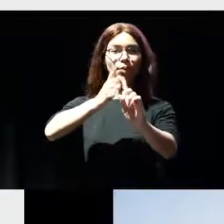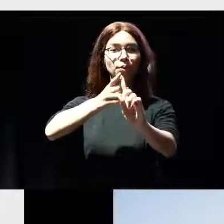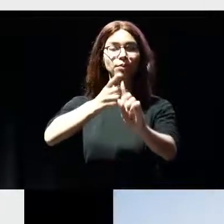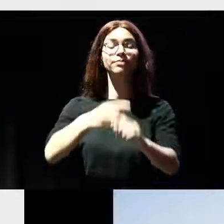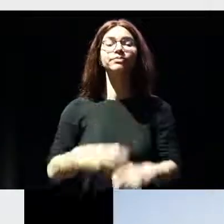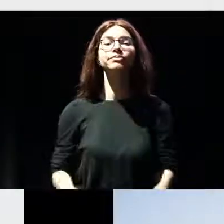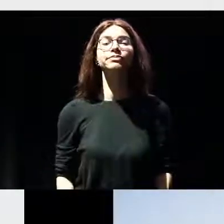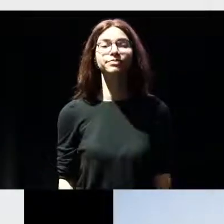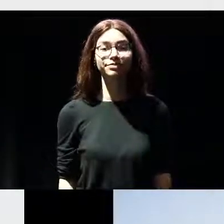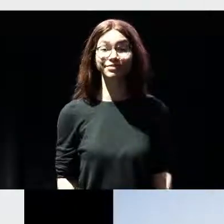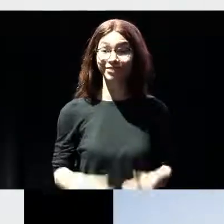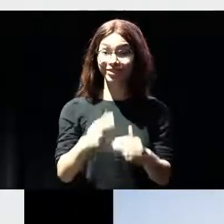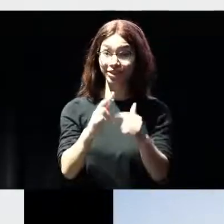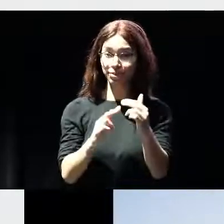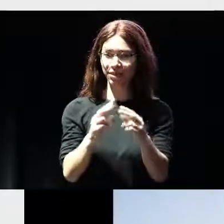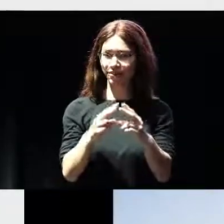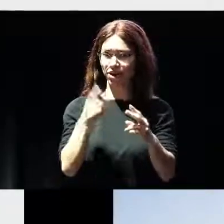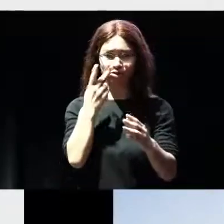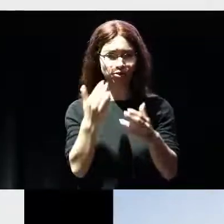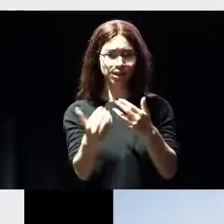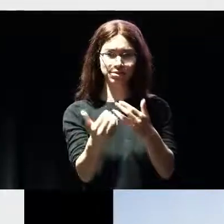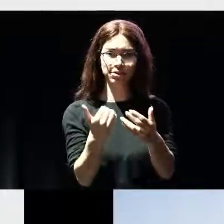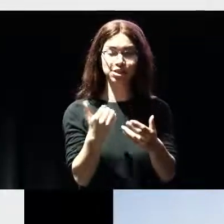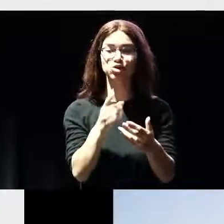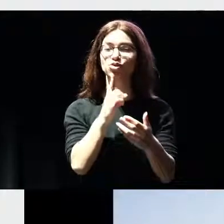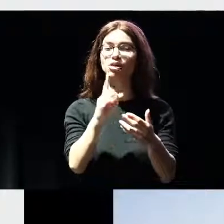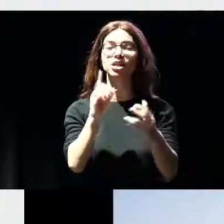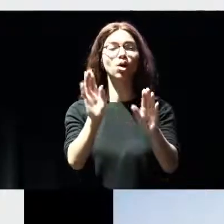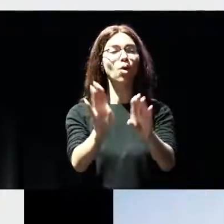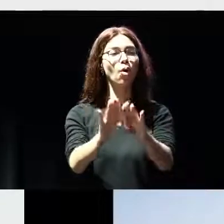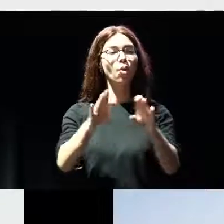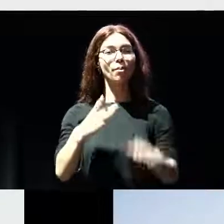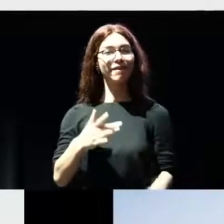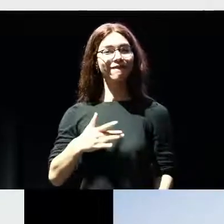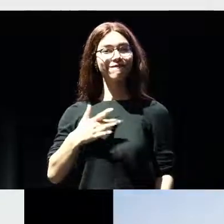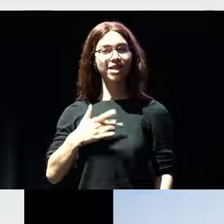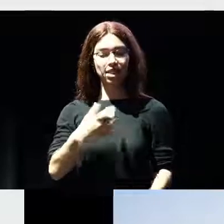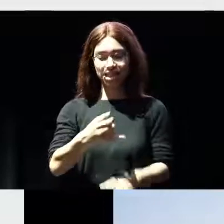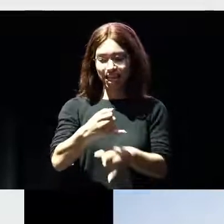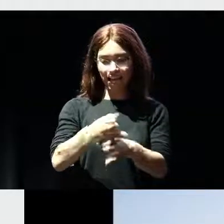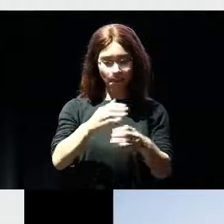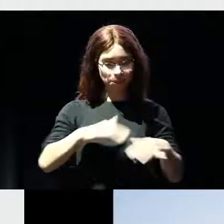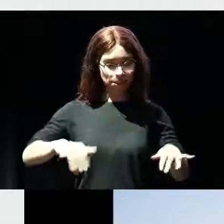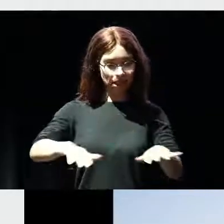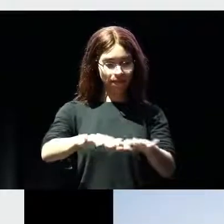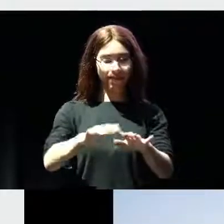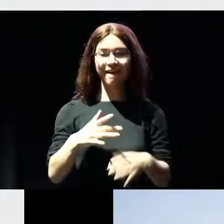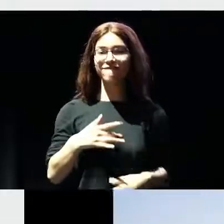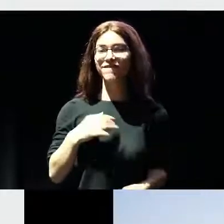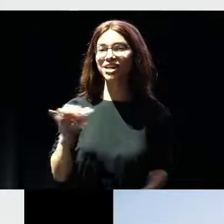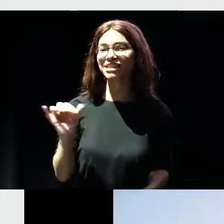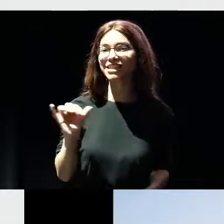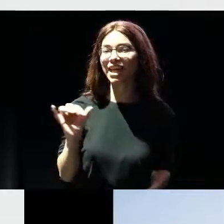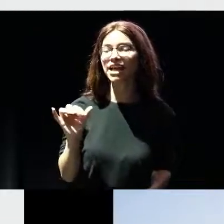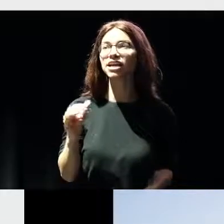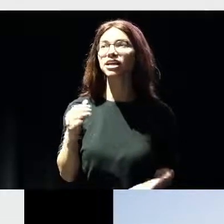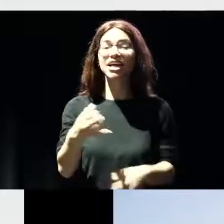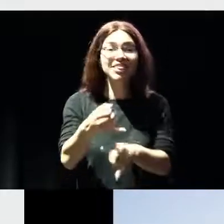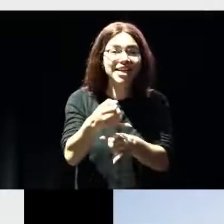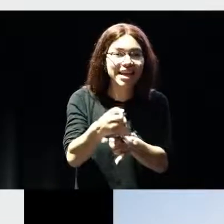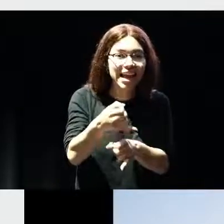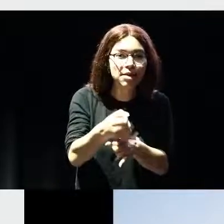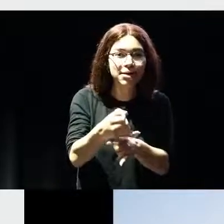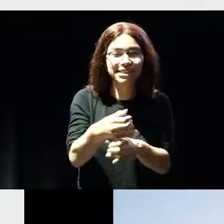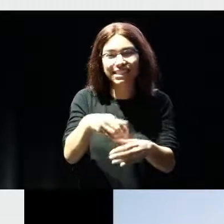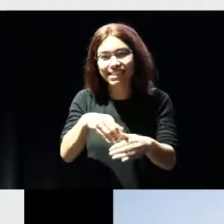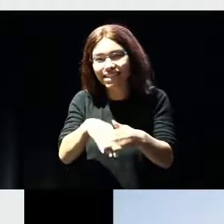is extremely transparent, very open at the ground level, really at the campus level. It almost feels like the campus flows in and through